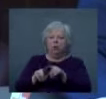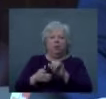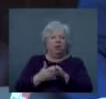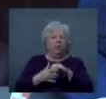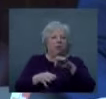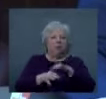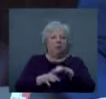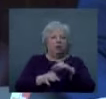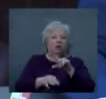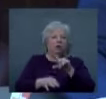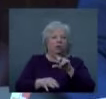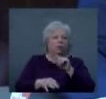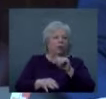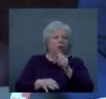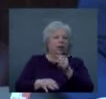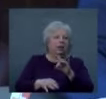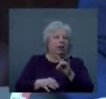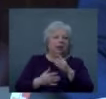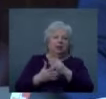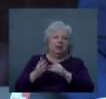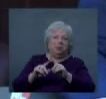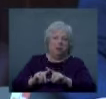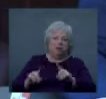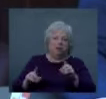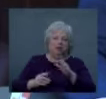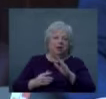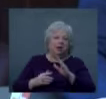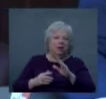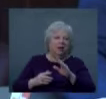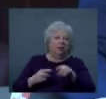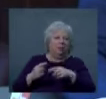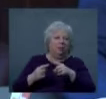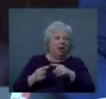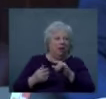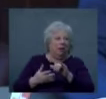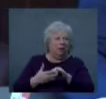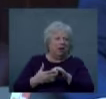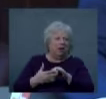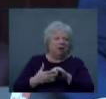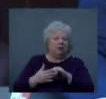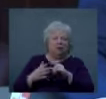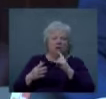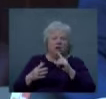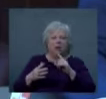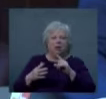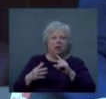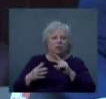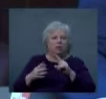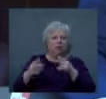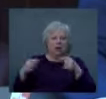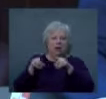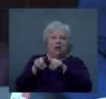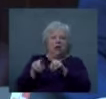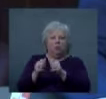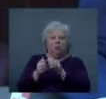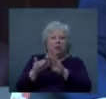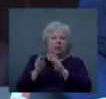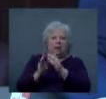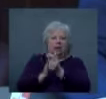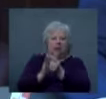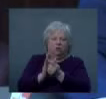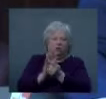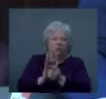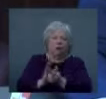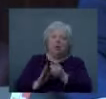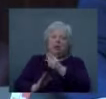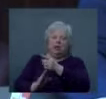upon in 2018. There were some discrepancies as far as that particular order, and to be aligned with the city attorney, he now is on par